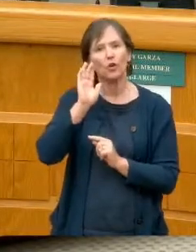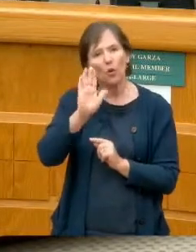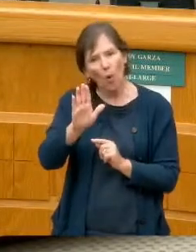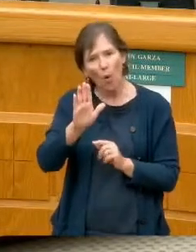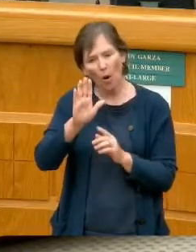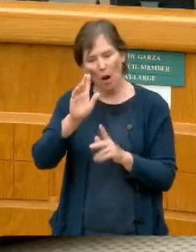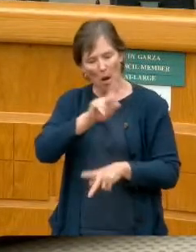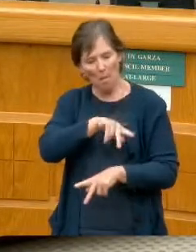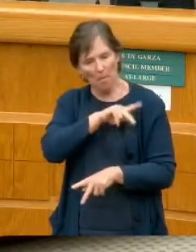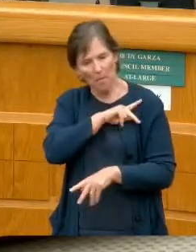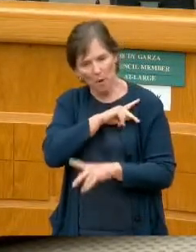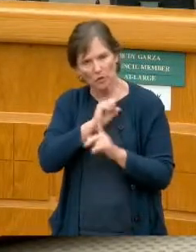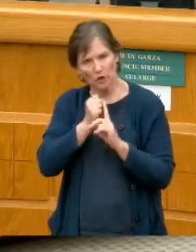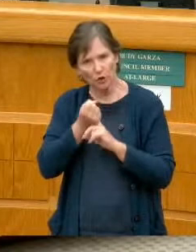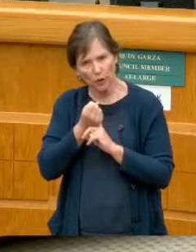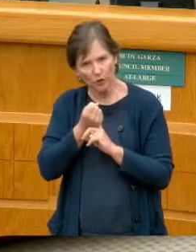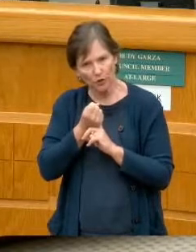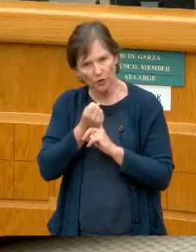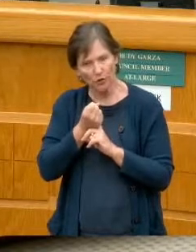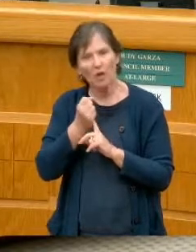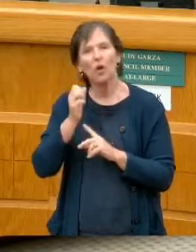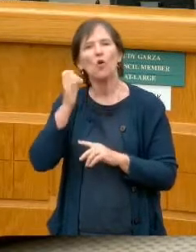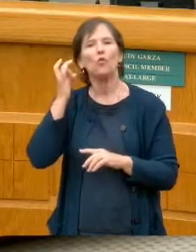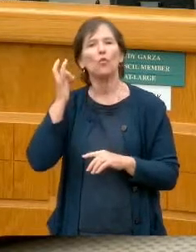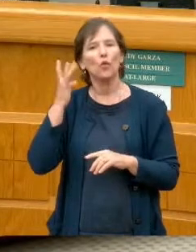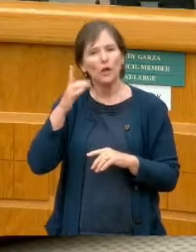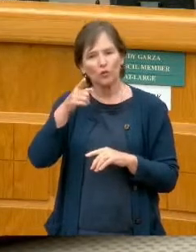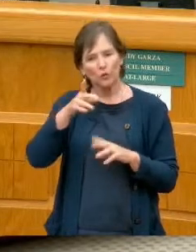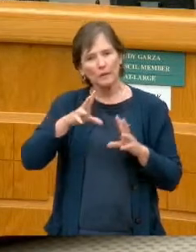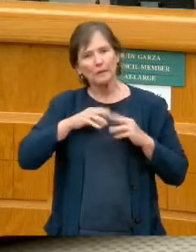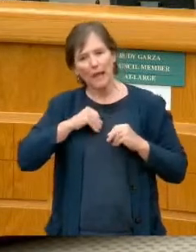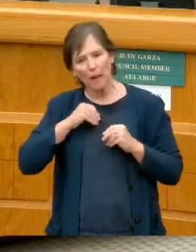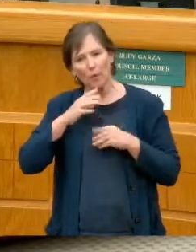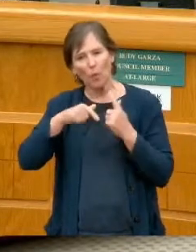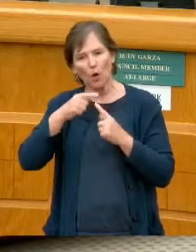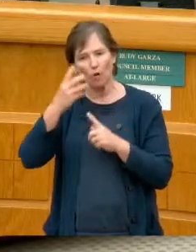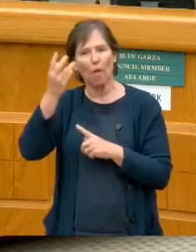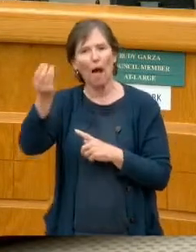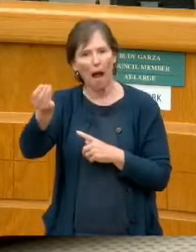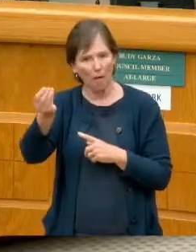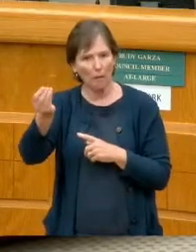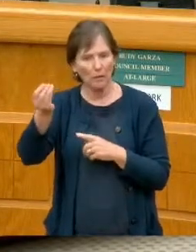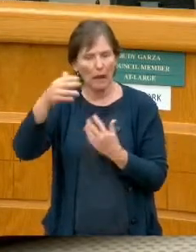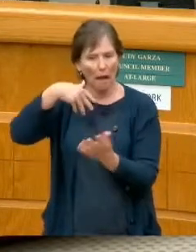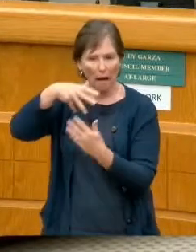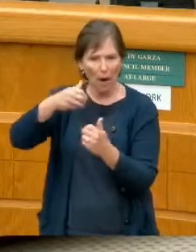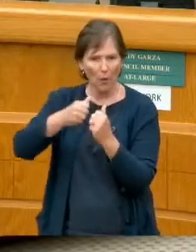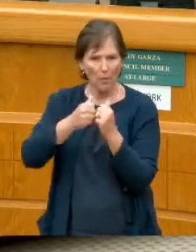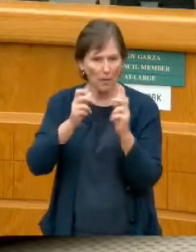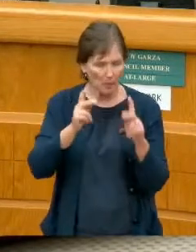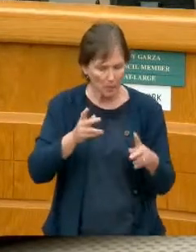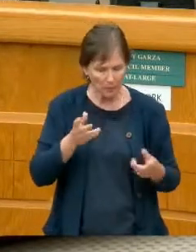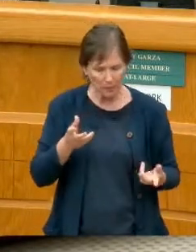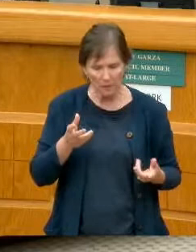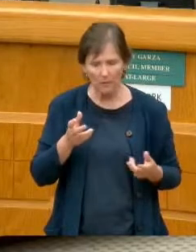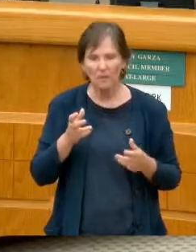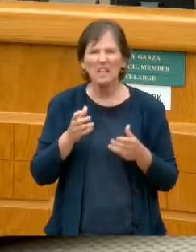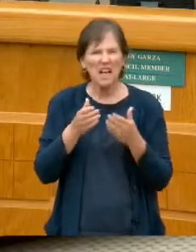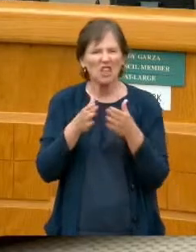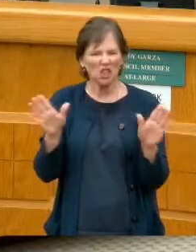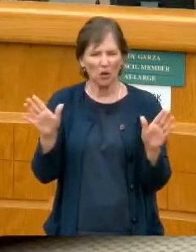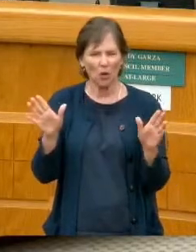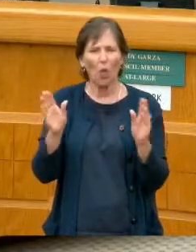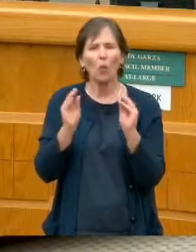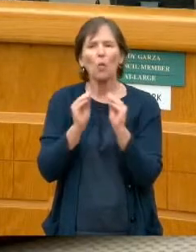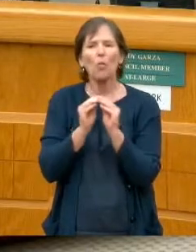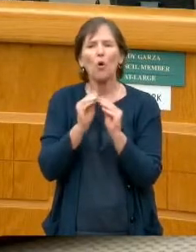and the community that you're venturing out into. In general, the more closely you interact with others outside of your